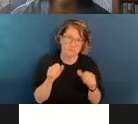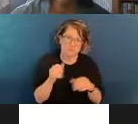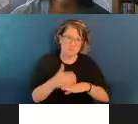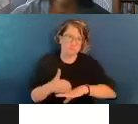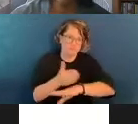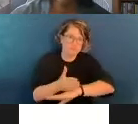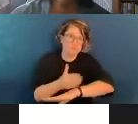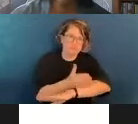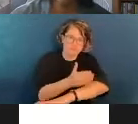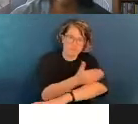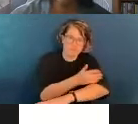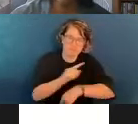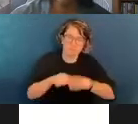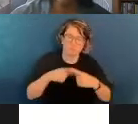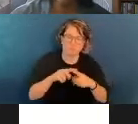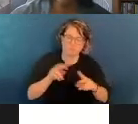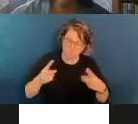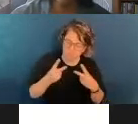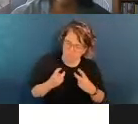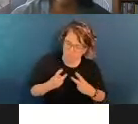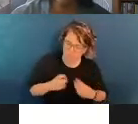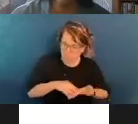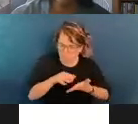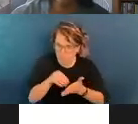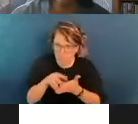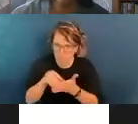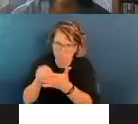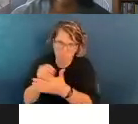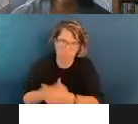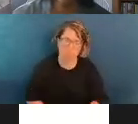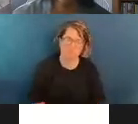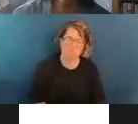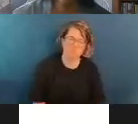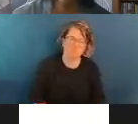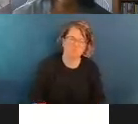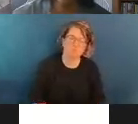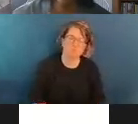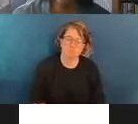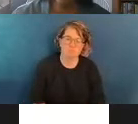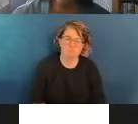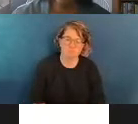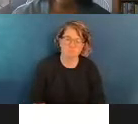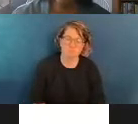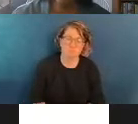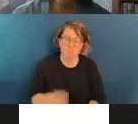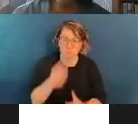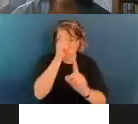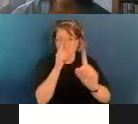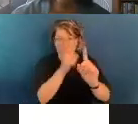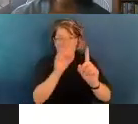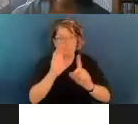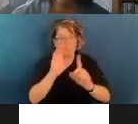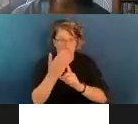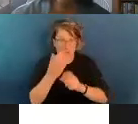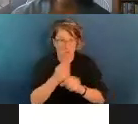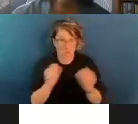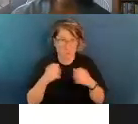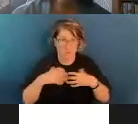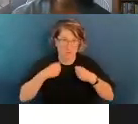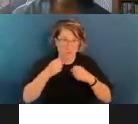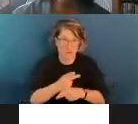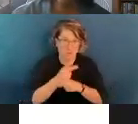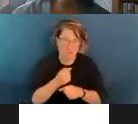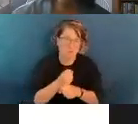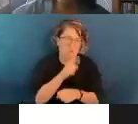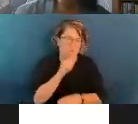of self-reflection and learning. The goal of culturally safe healthcare is that people feel